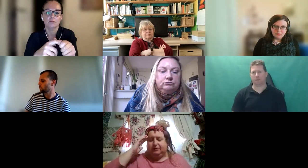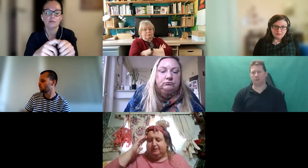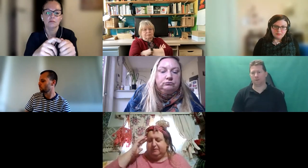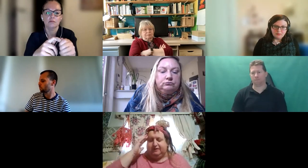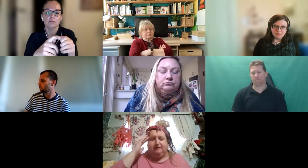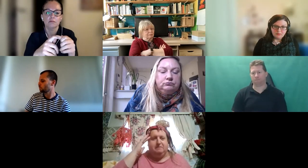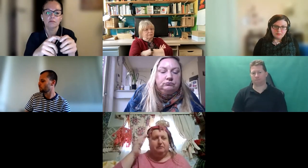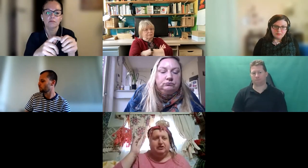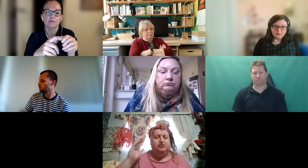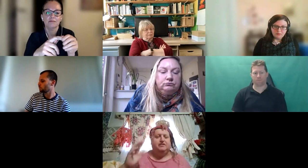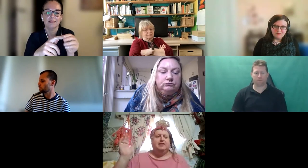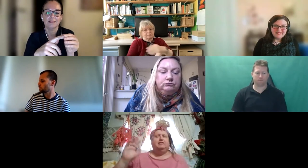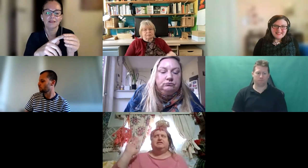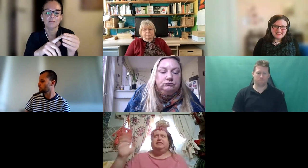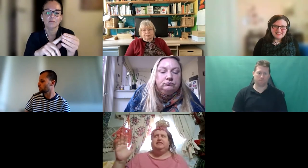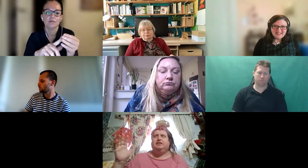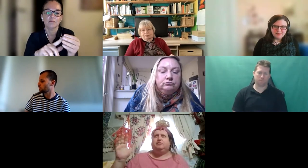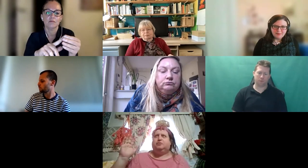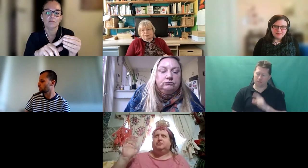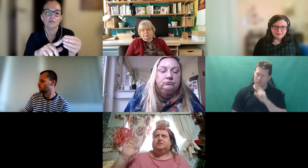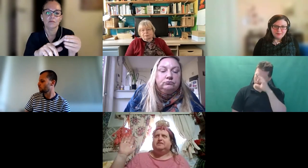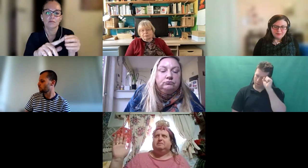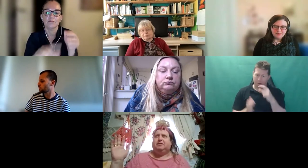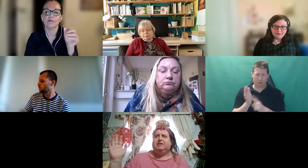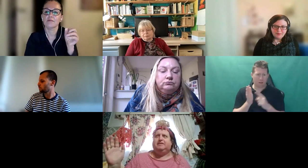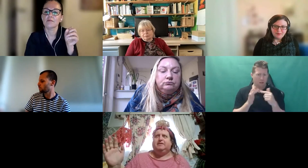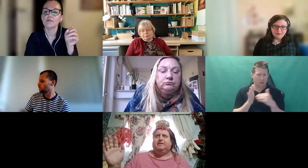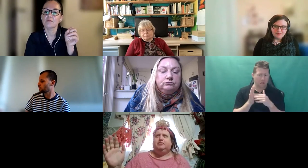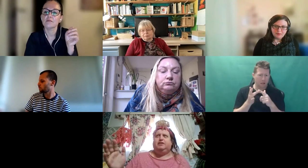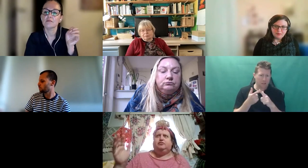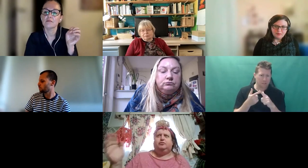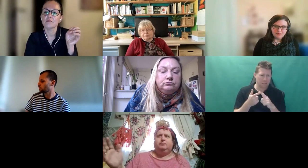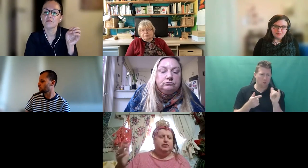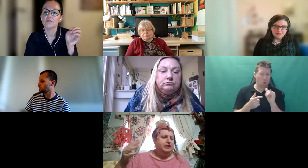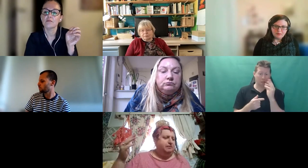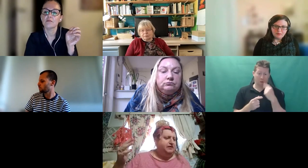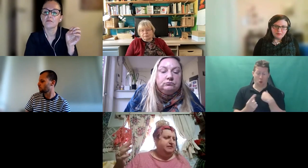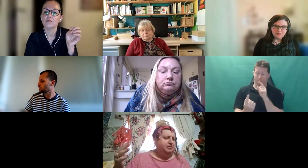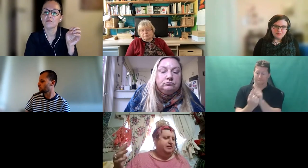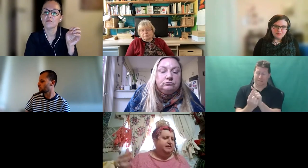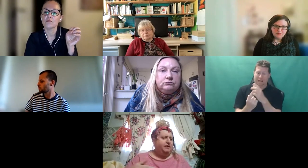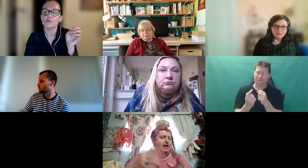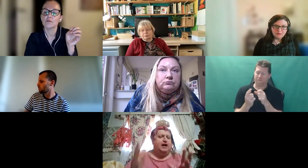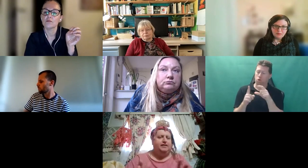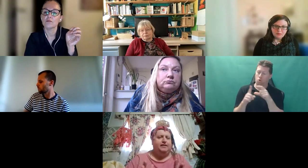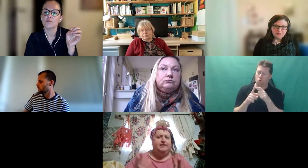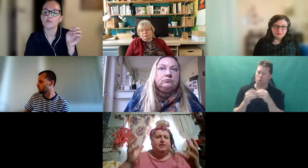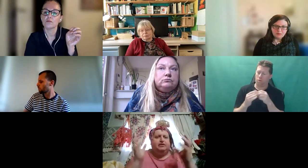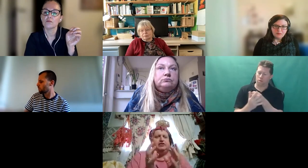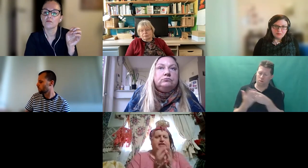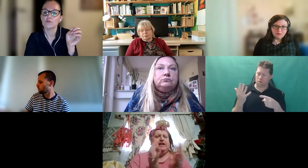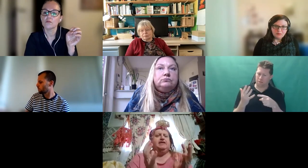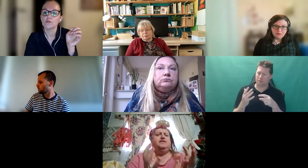can't remember now because have memory issues. I think it was Lizzie or, or someone I met who had a daughter with a number of disabilities creating art